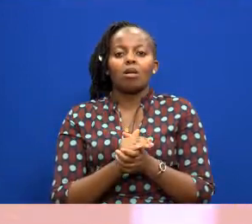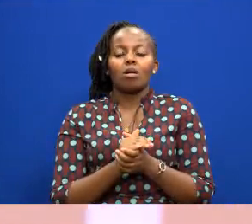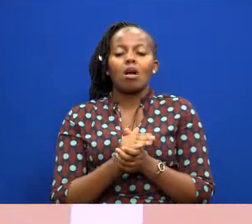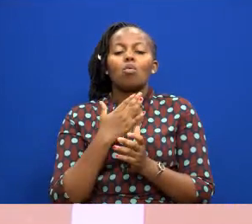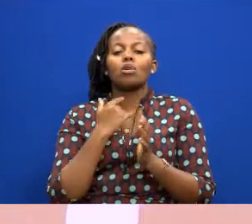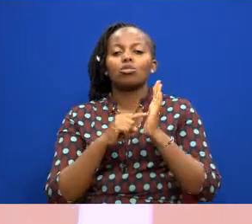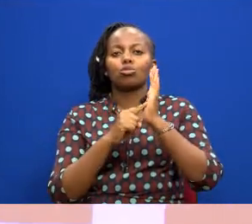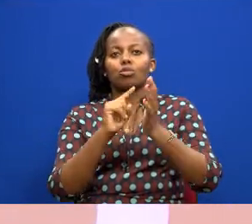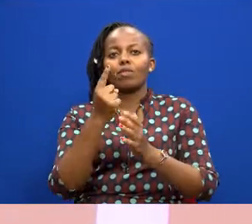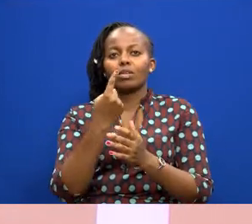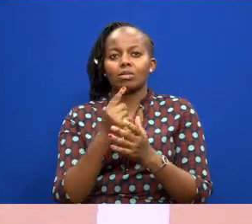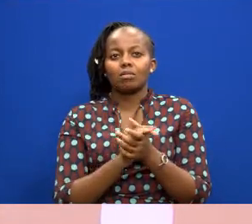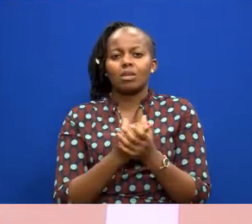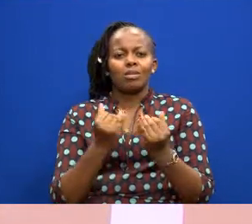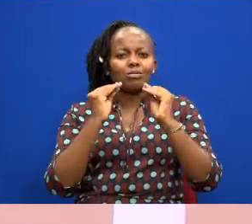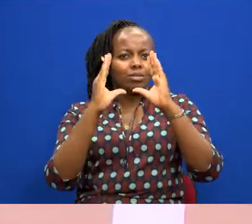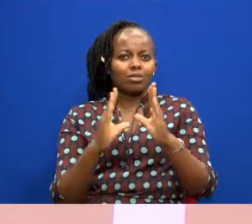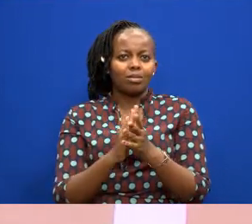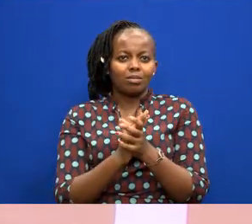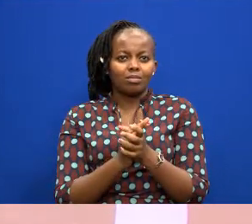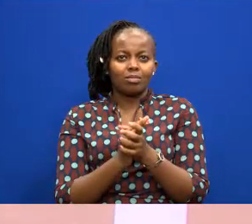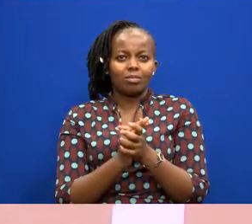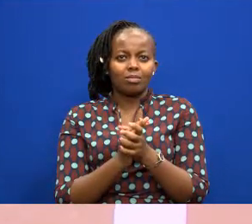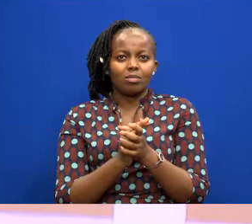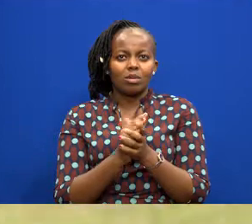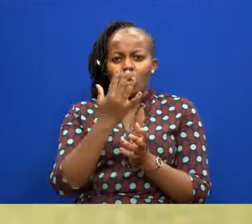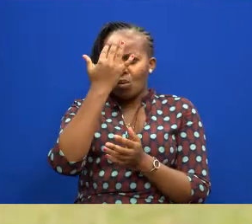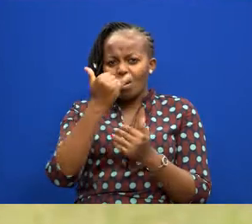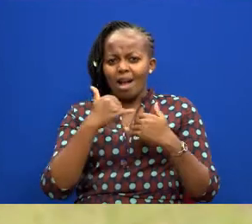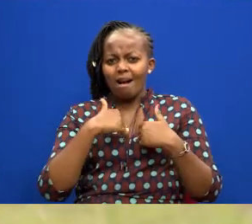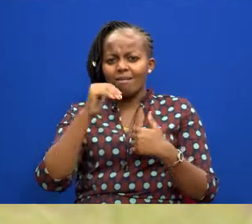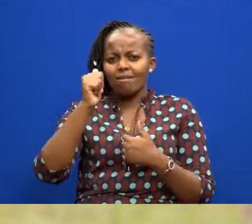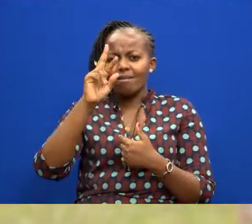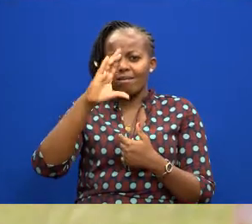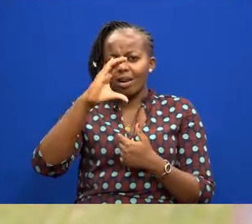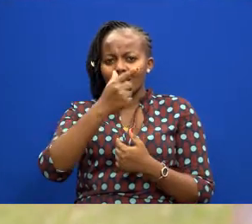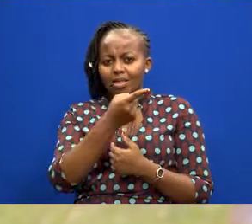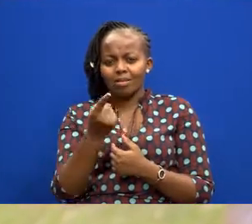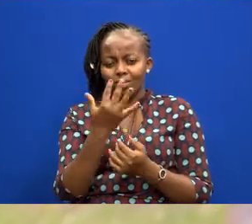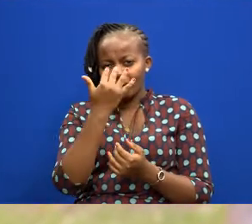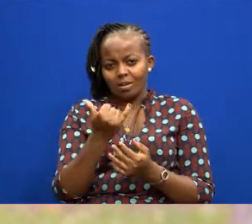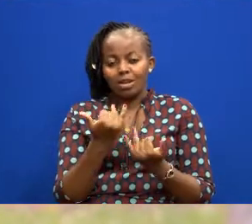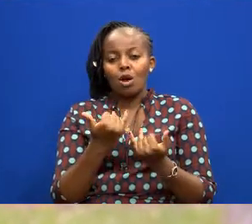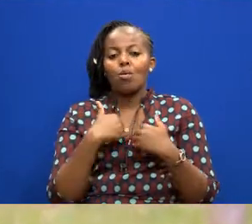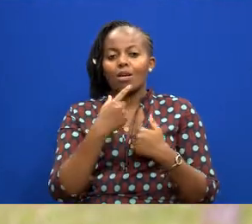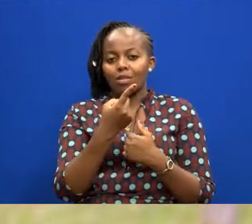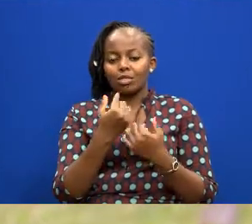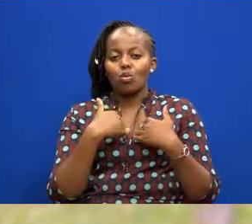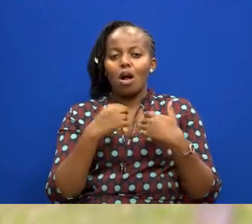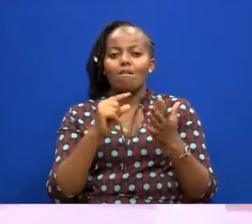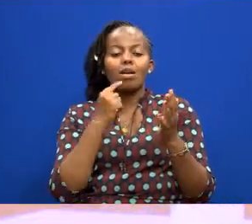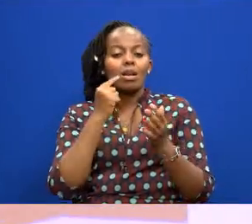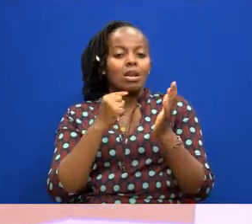demo. Yes. Why is there an arc over there? There's an arc over here that is not